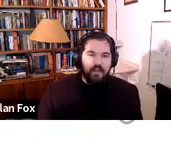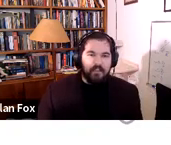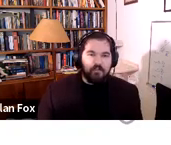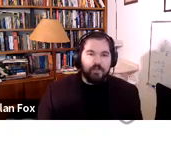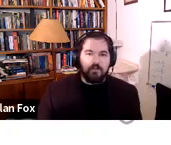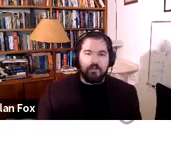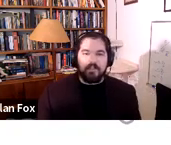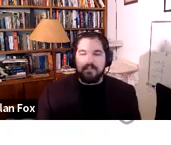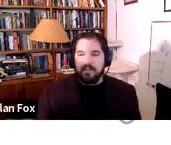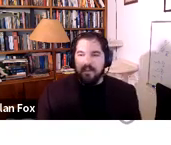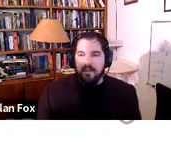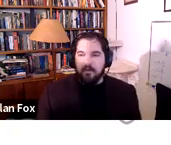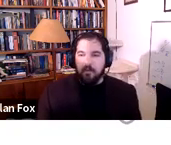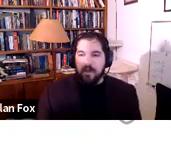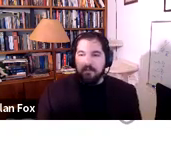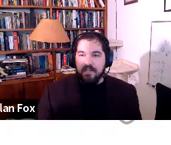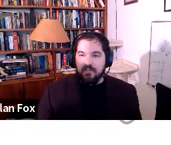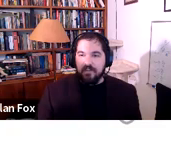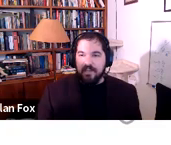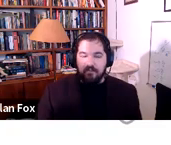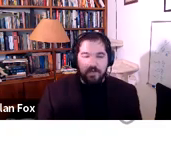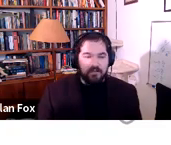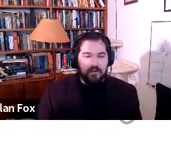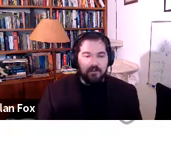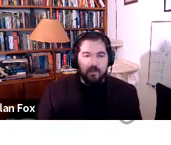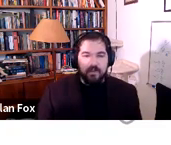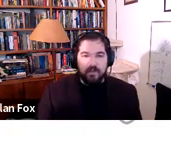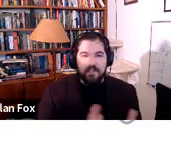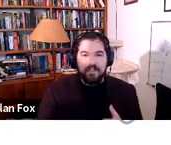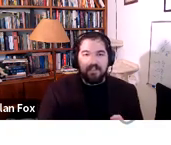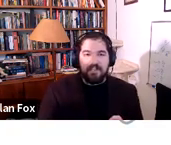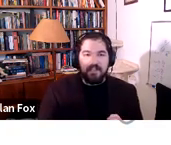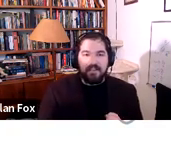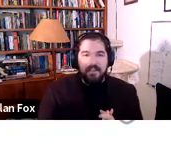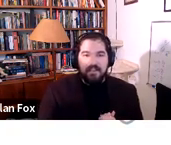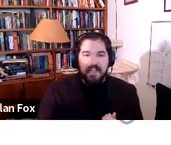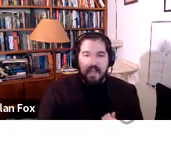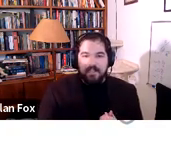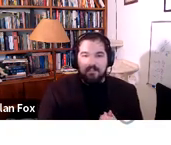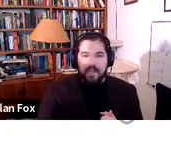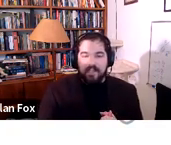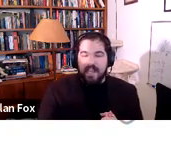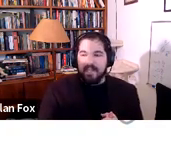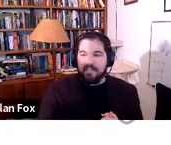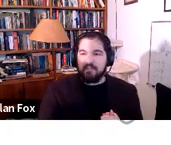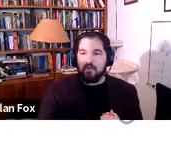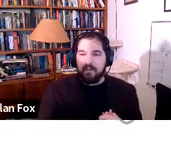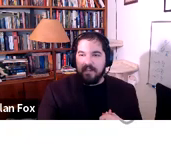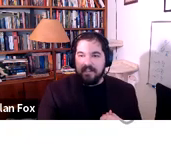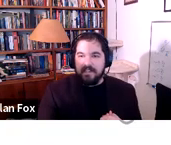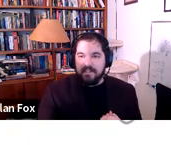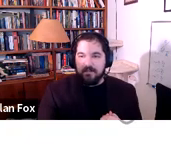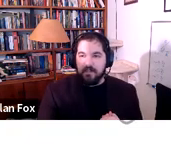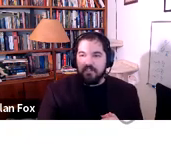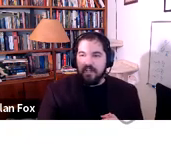And then finally, for resources, wanted to make sure that everybody here knows we are going to be in the MIT Reality Hack Discord